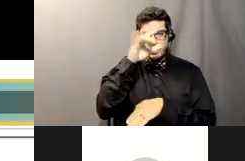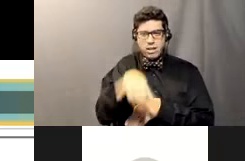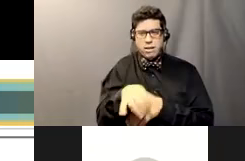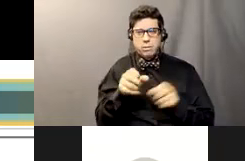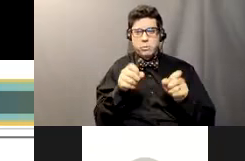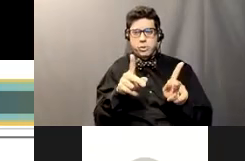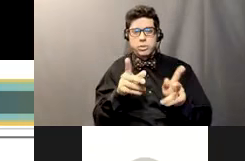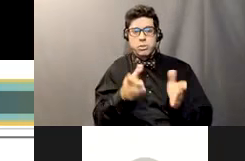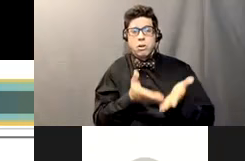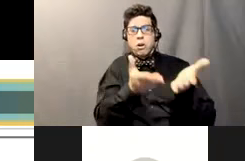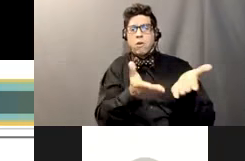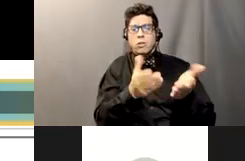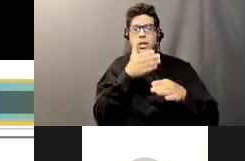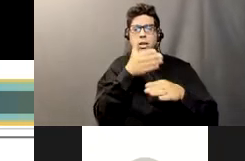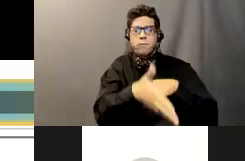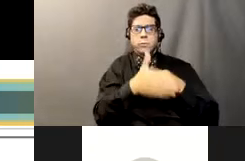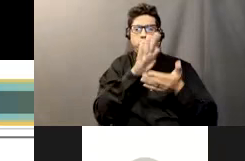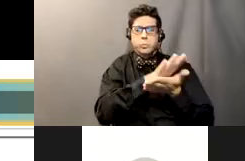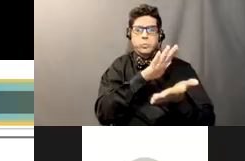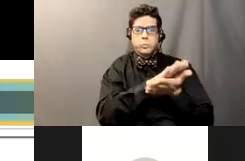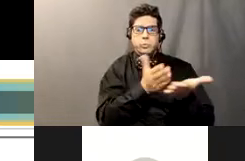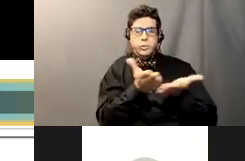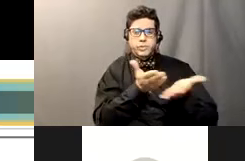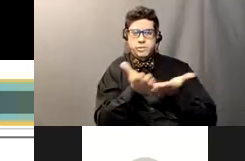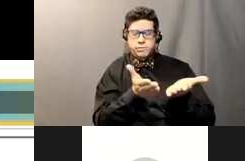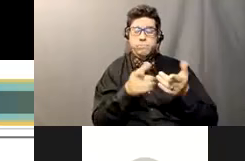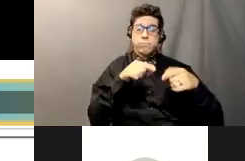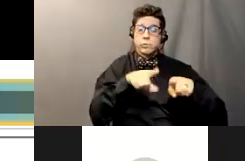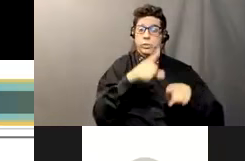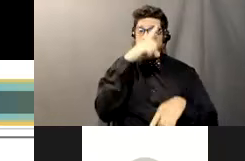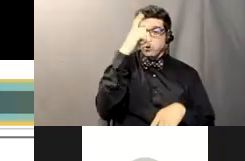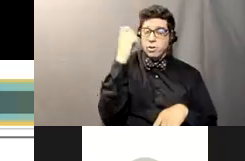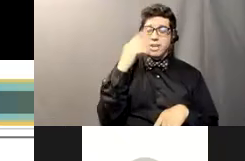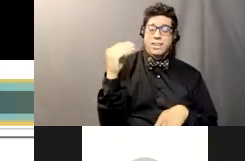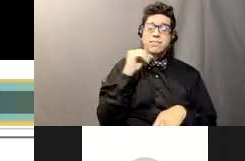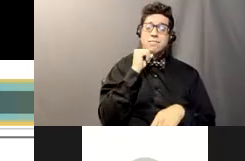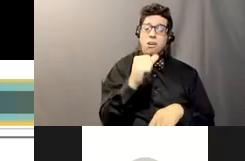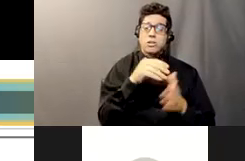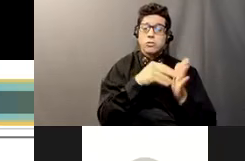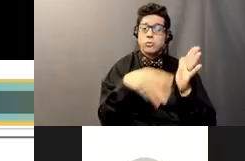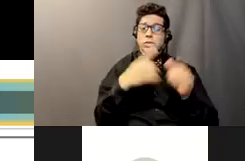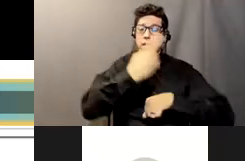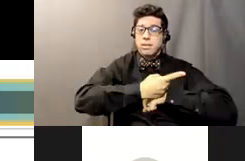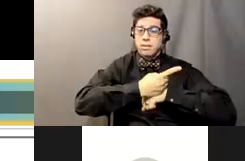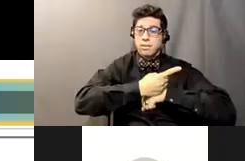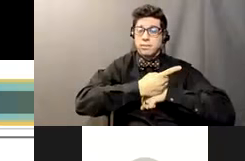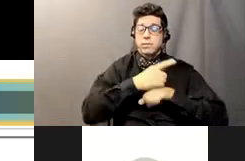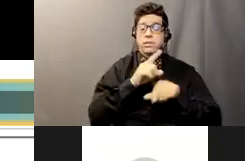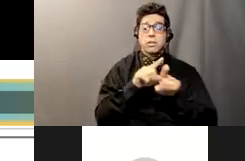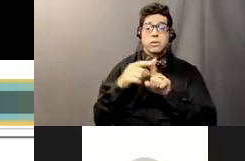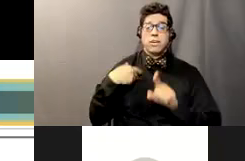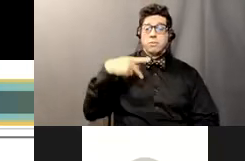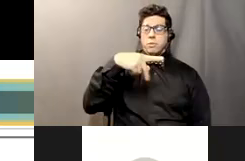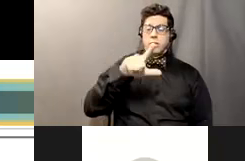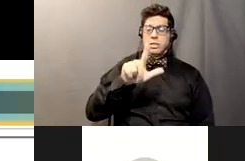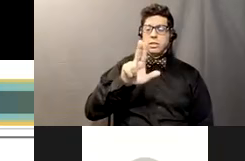offer services after school and during the summer and during our non-student days. We also use our PLUS team, which is our student